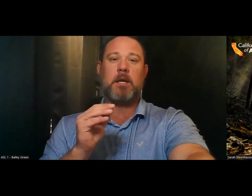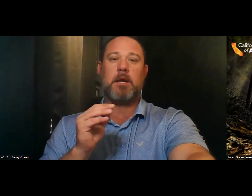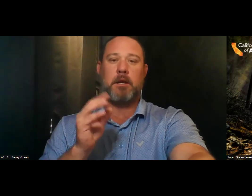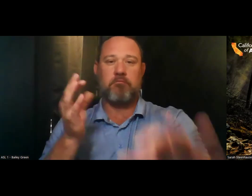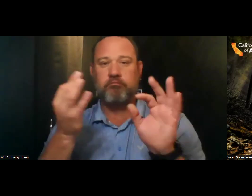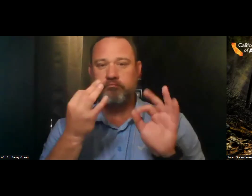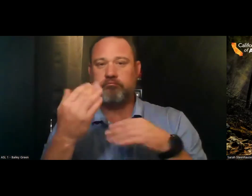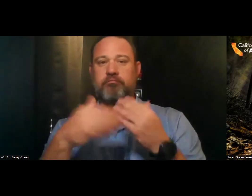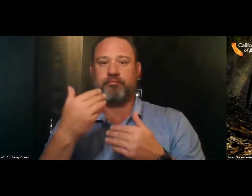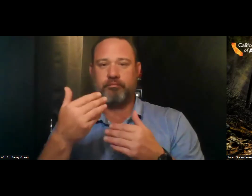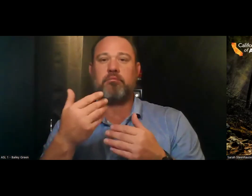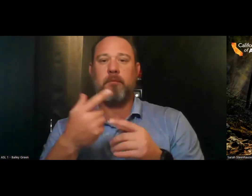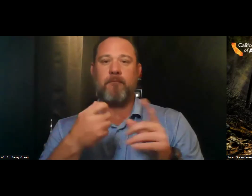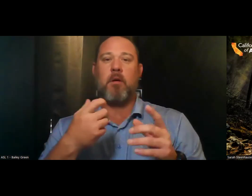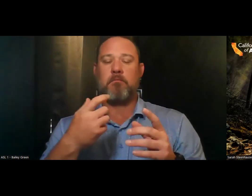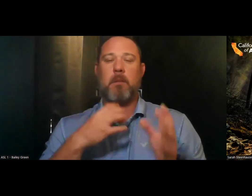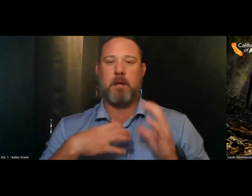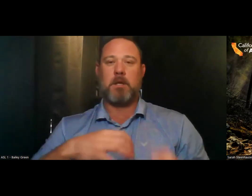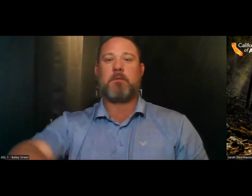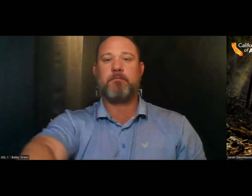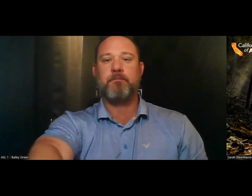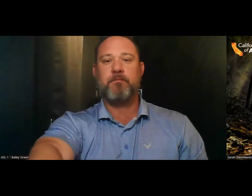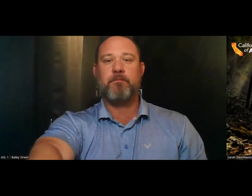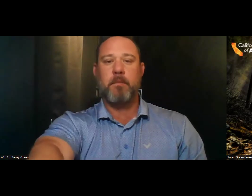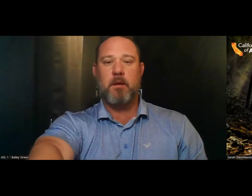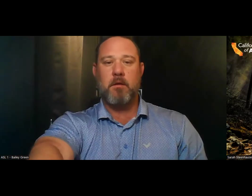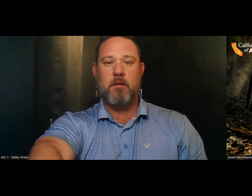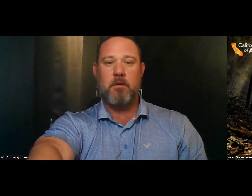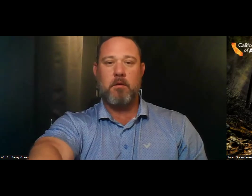input, ongoing input from our committee members. So thank you.